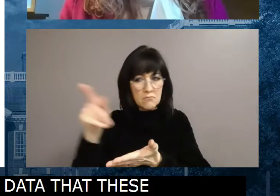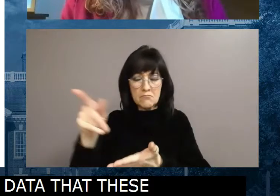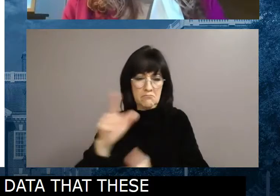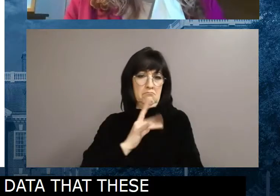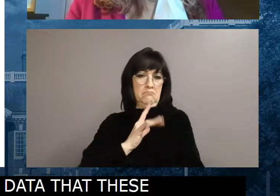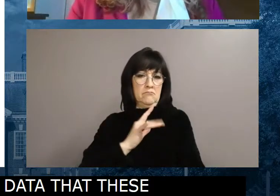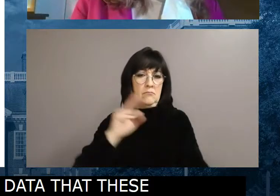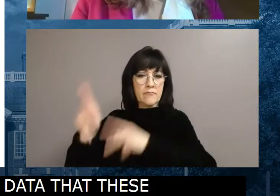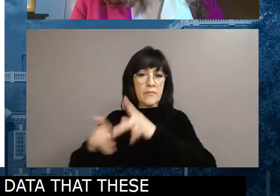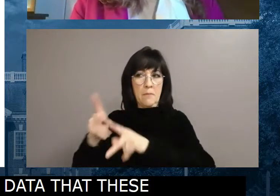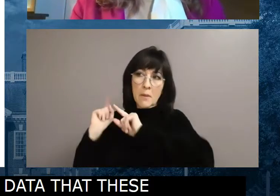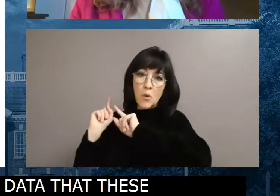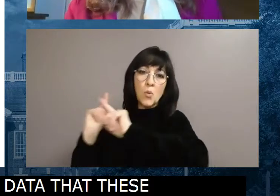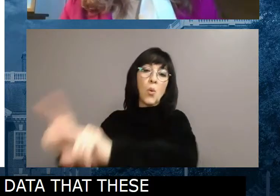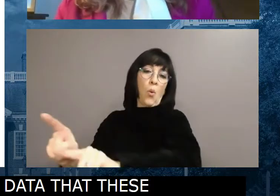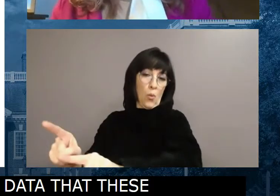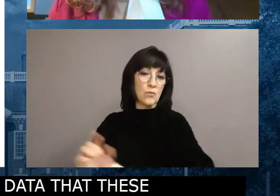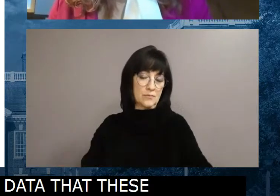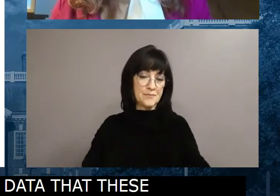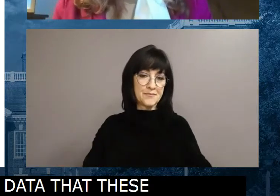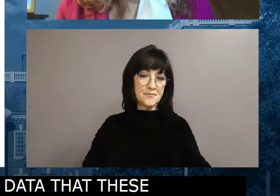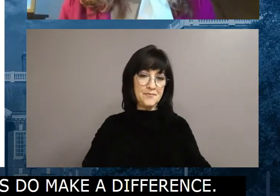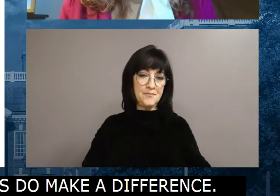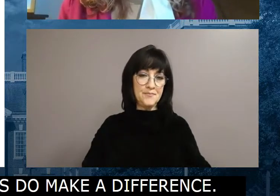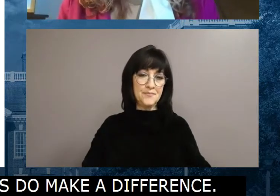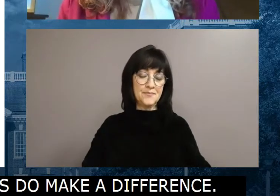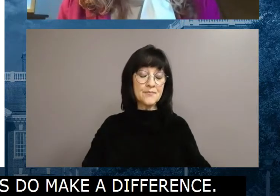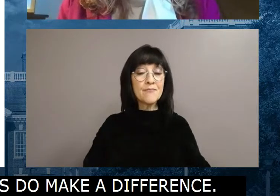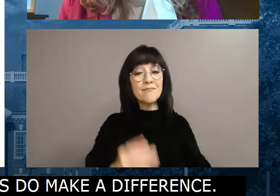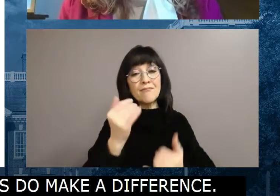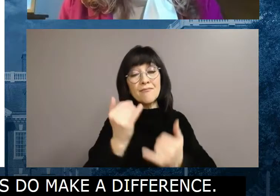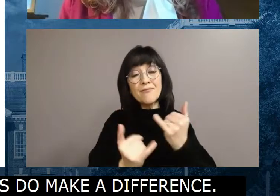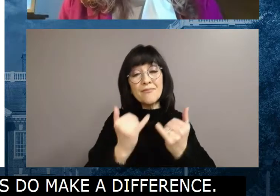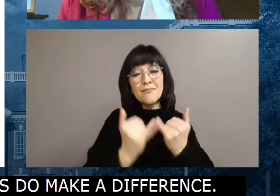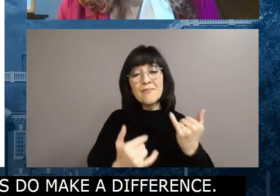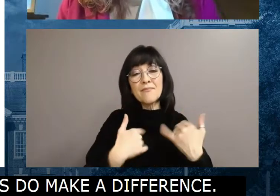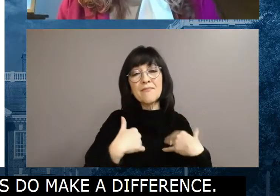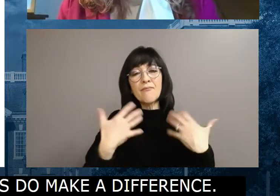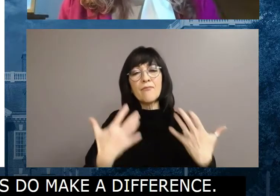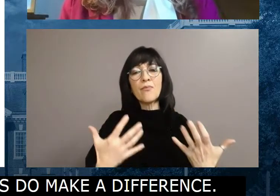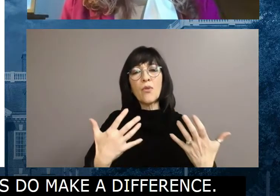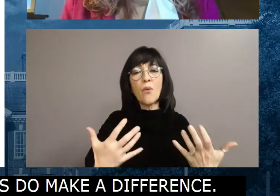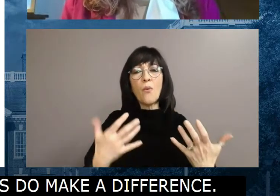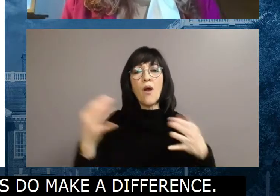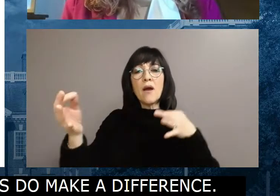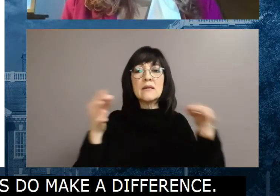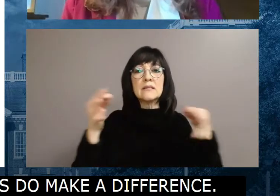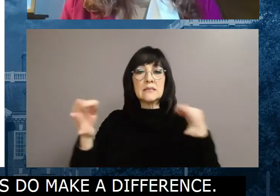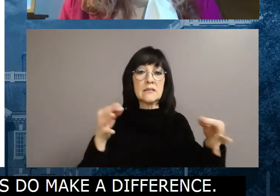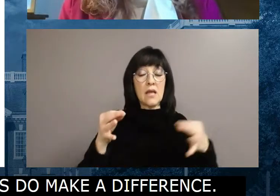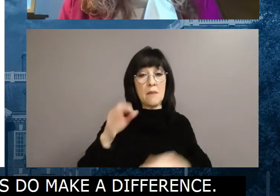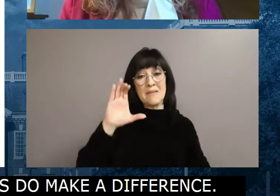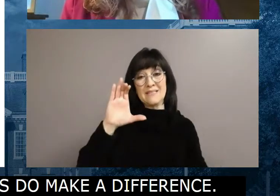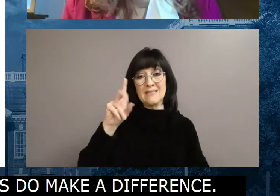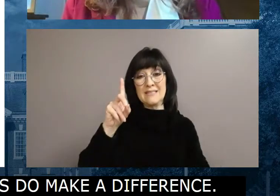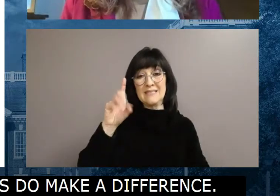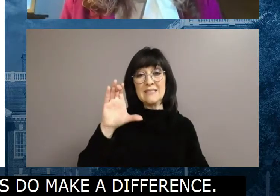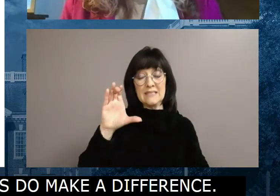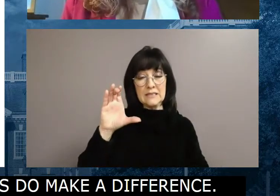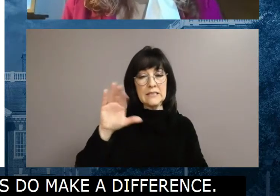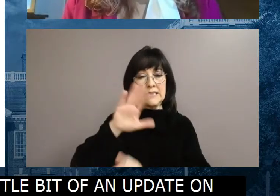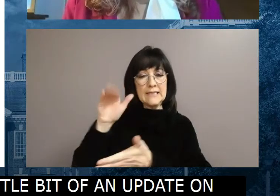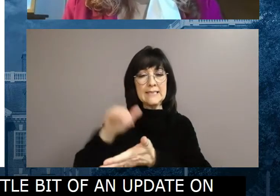Finally, I just want to provide a little bit of an update on new CDC guidance that came out